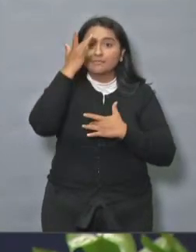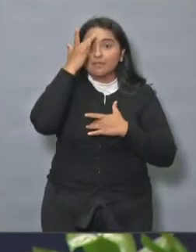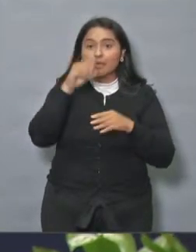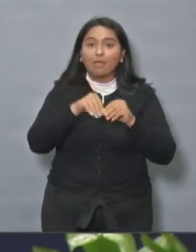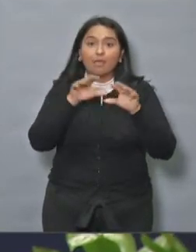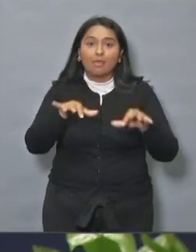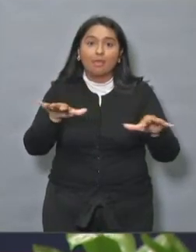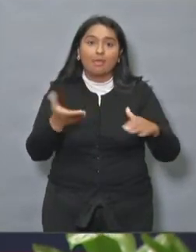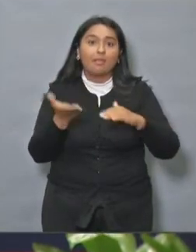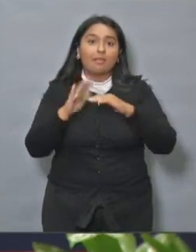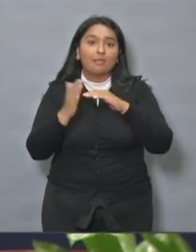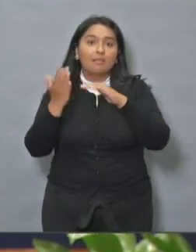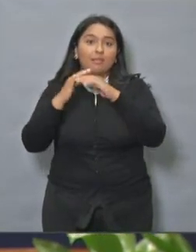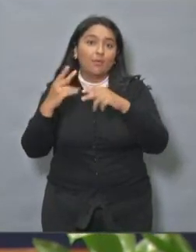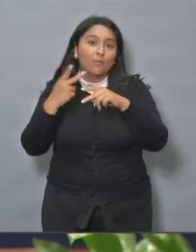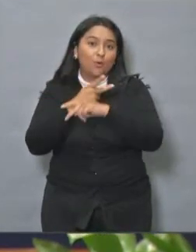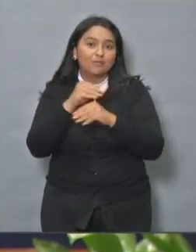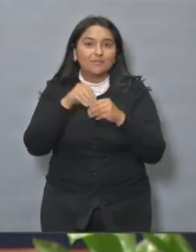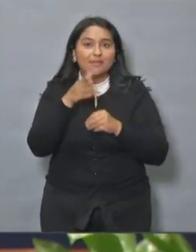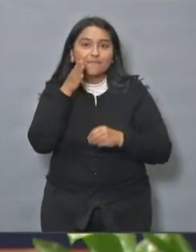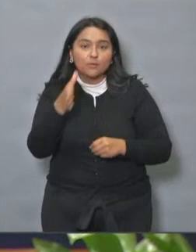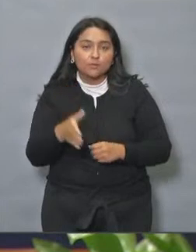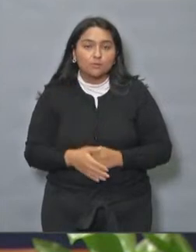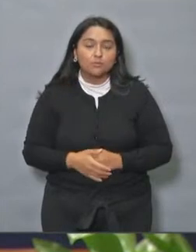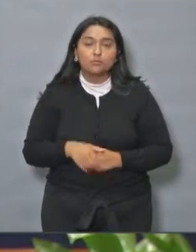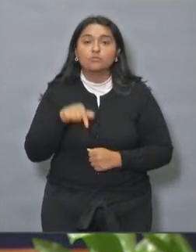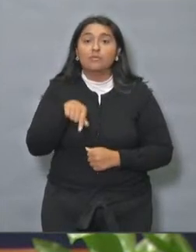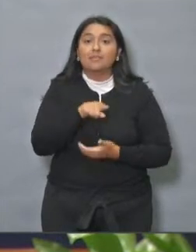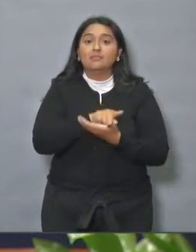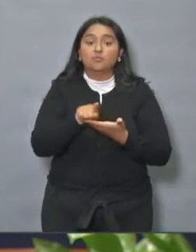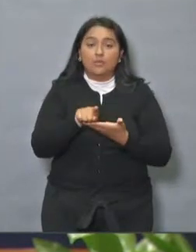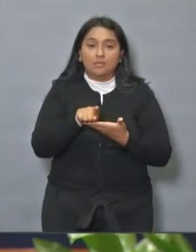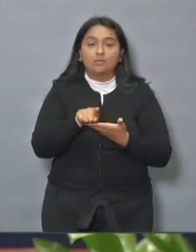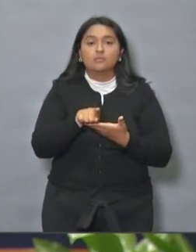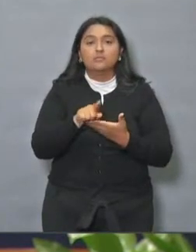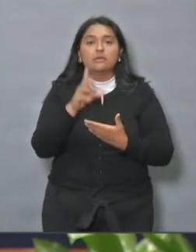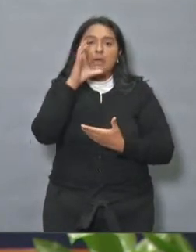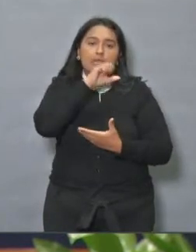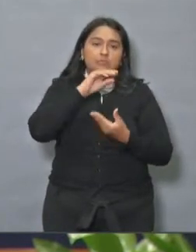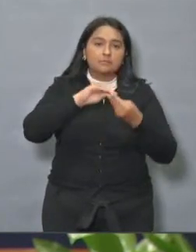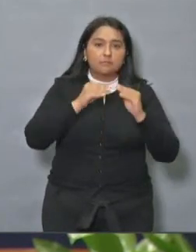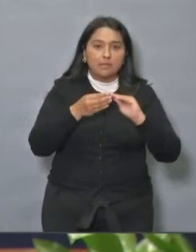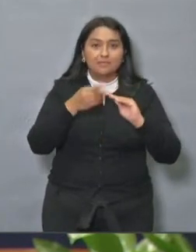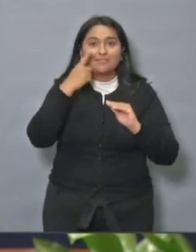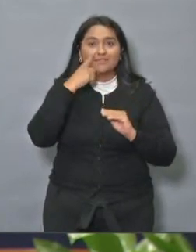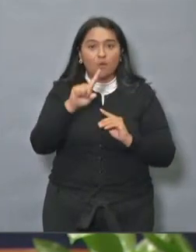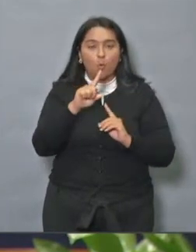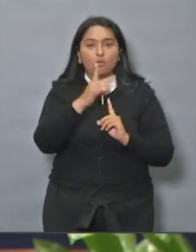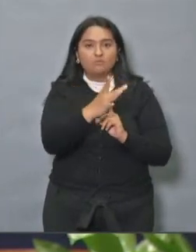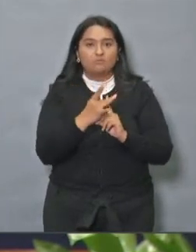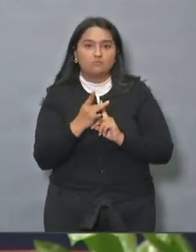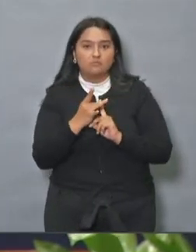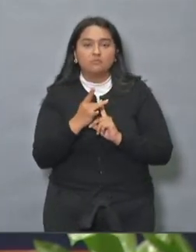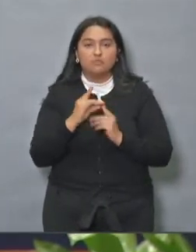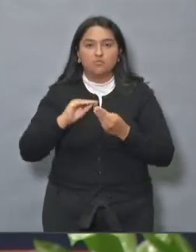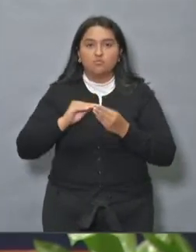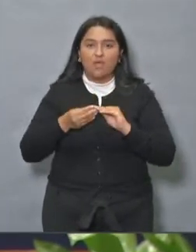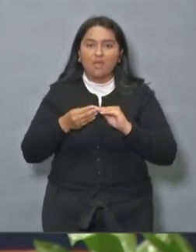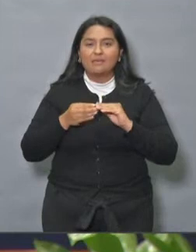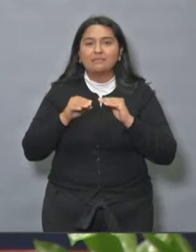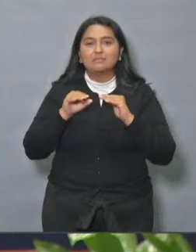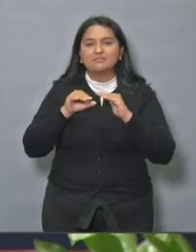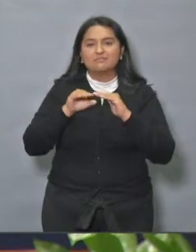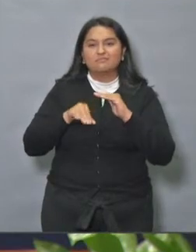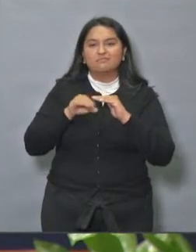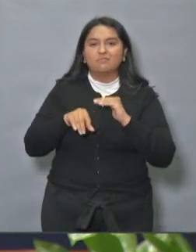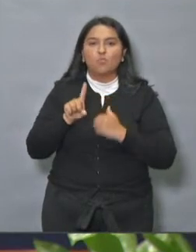future. This week's estimate for R, that effective transmission rate, is being reported at slightly under